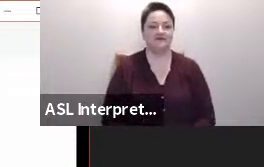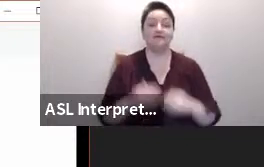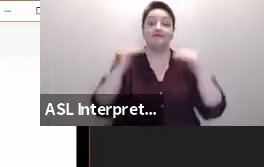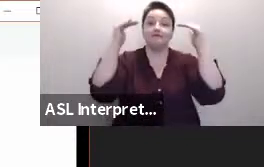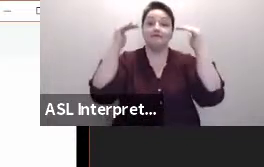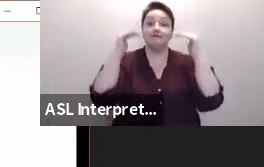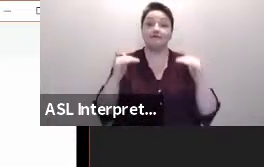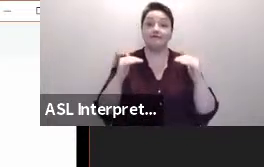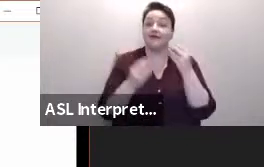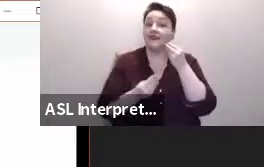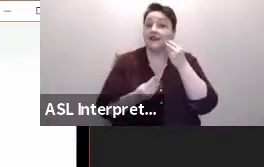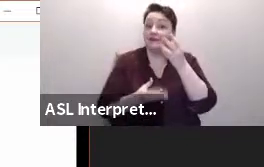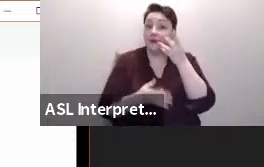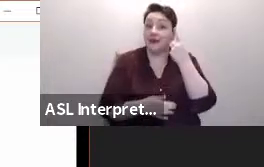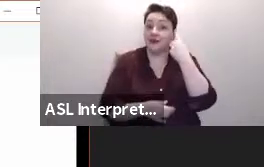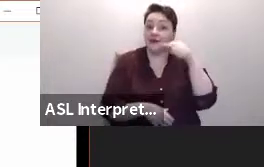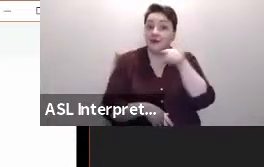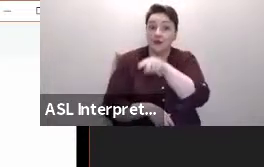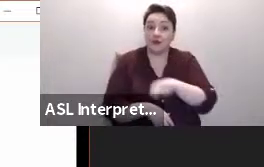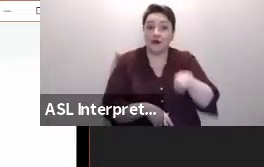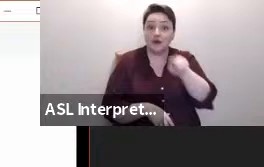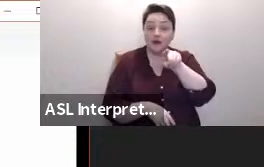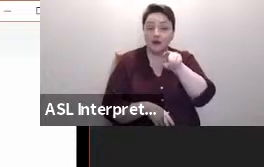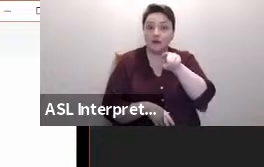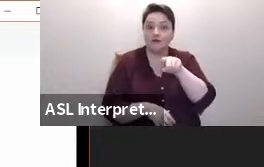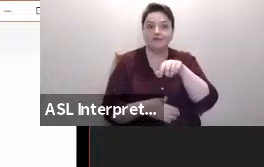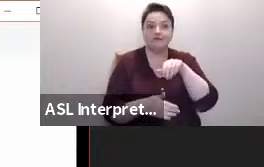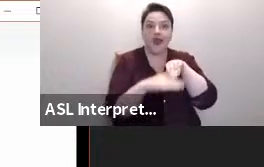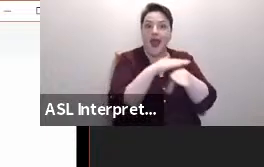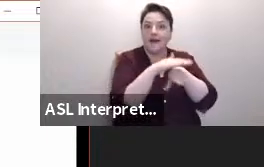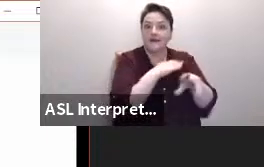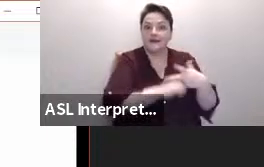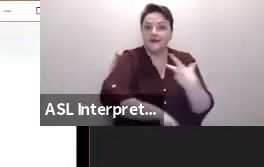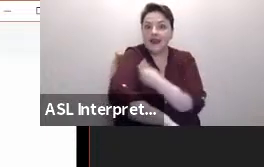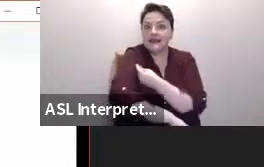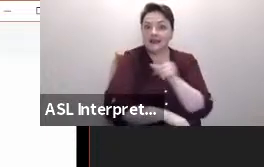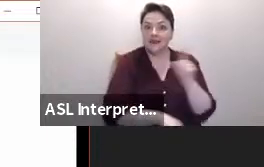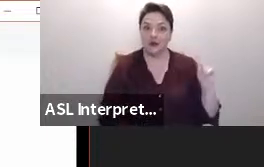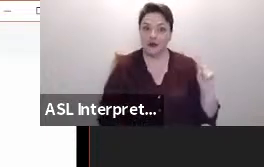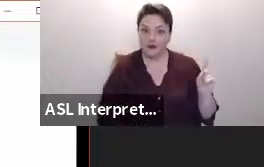Some information for you on where to get the vaccine.